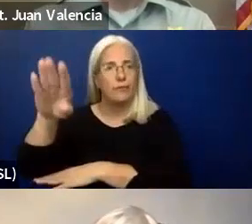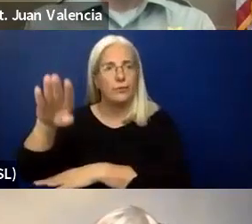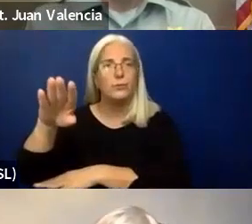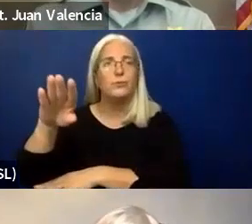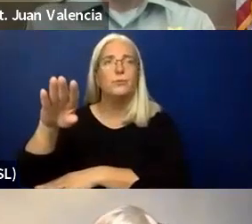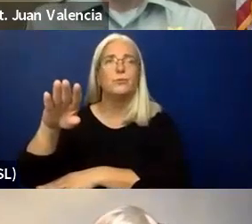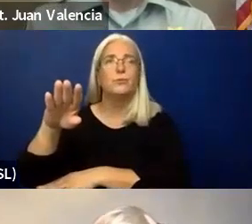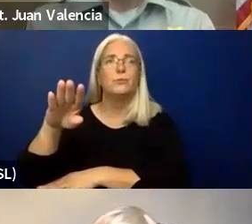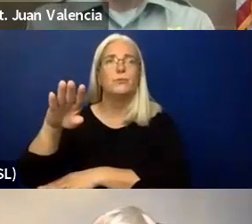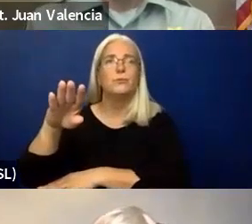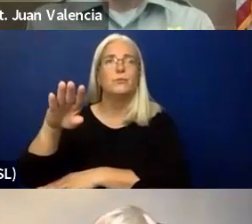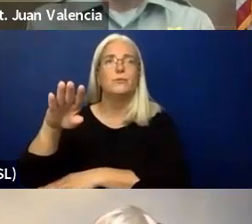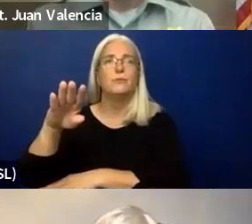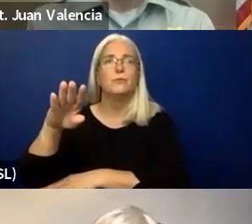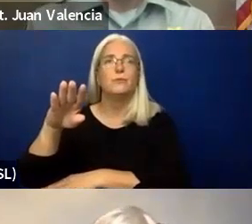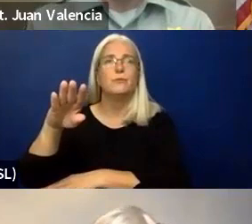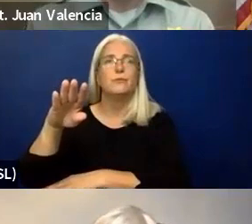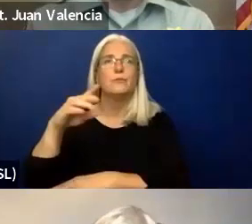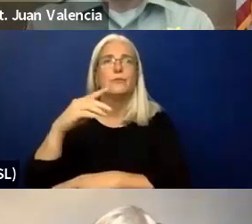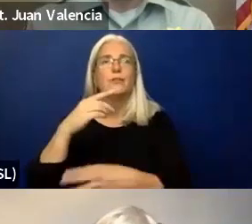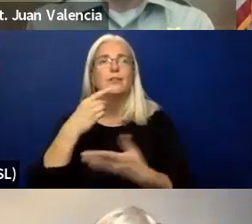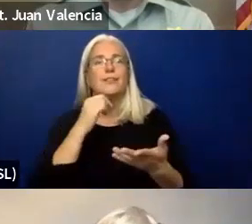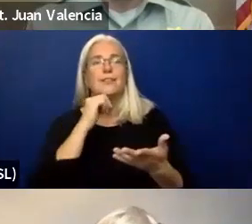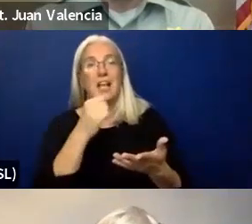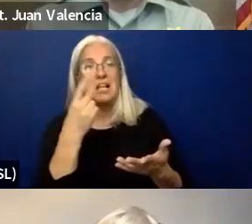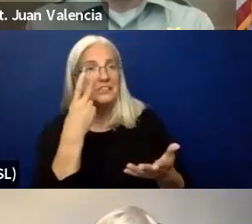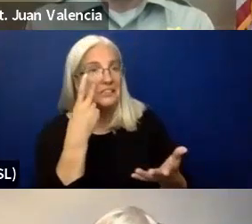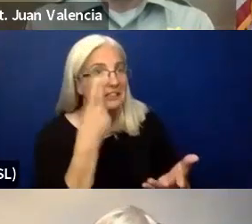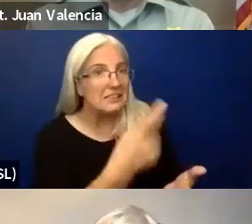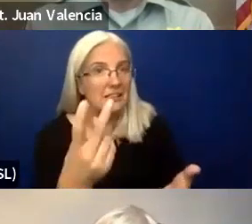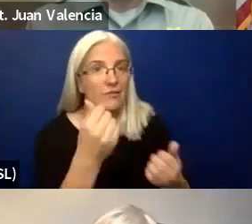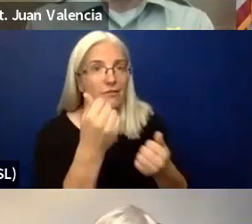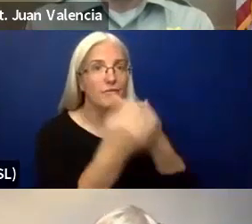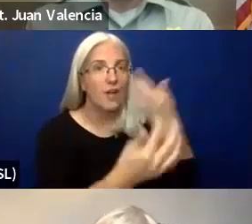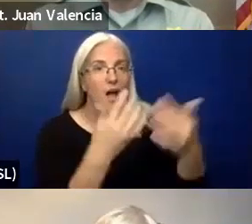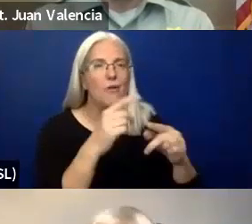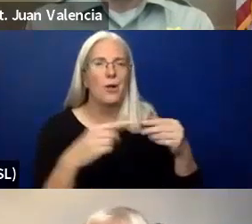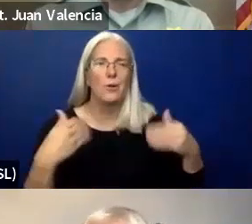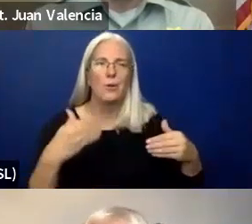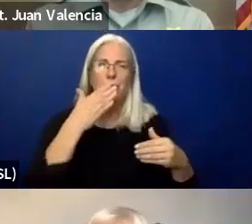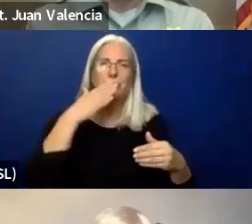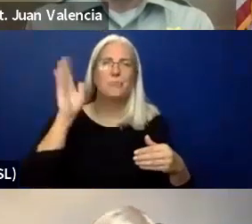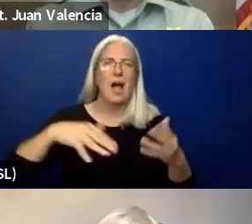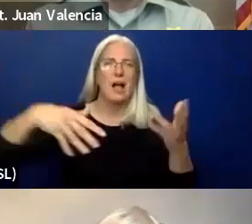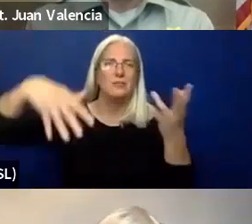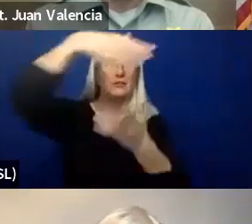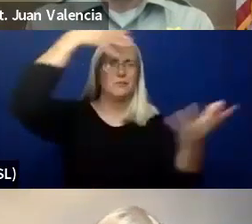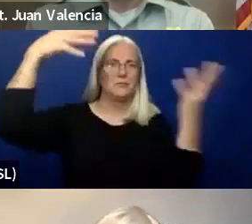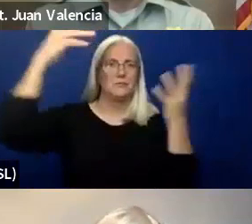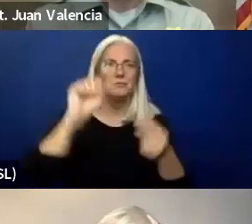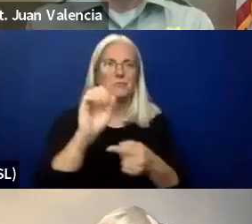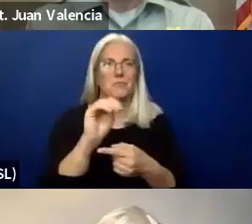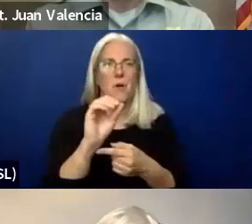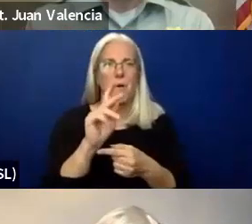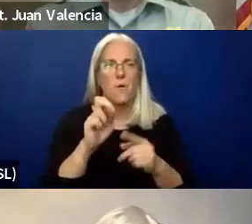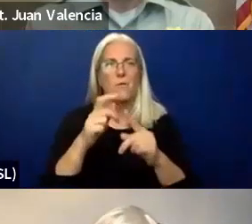flaming front or significant columns of smoke coming from Annandale and the surrounding area, anybody who